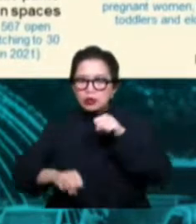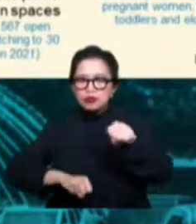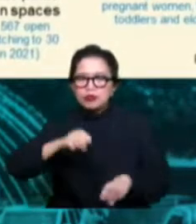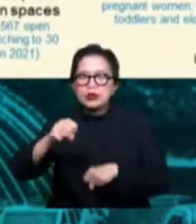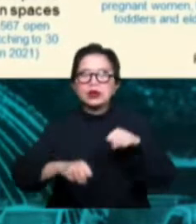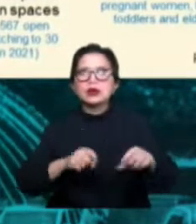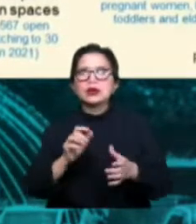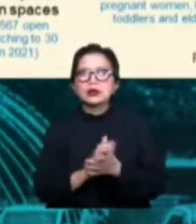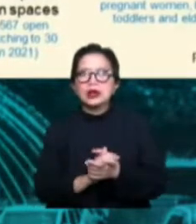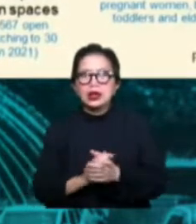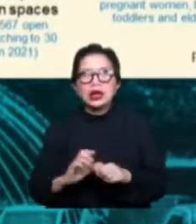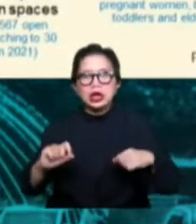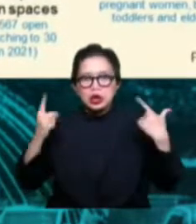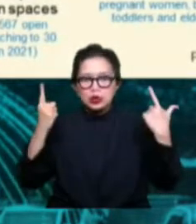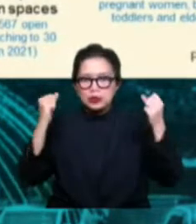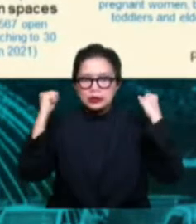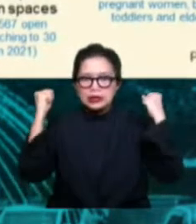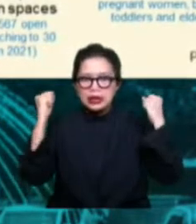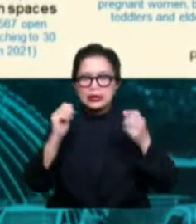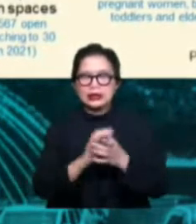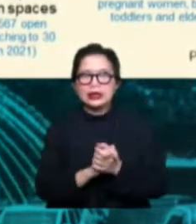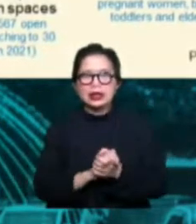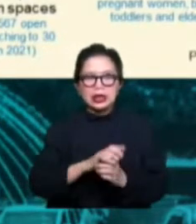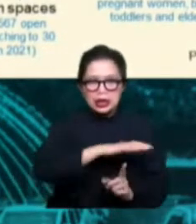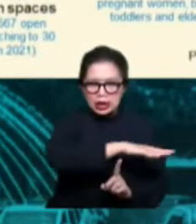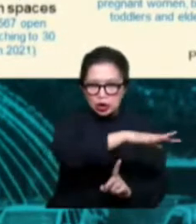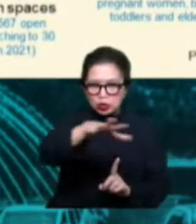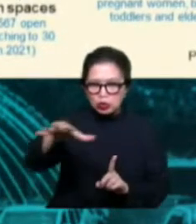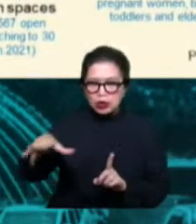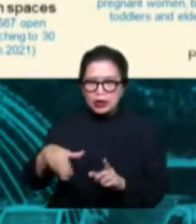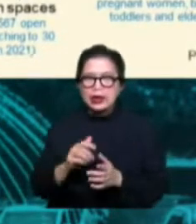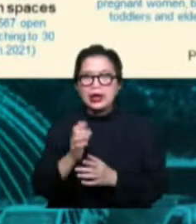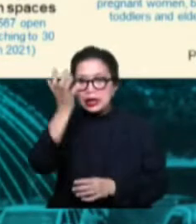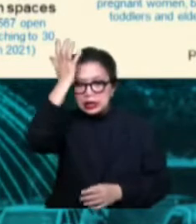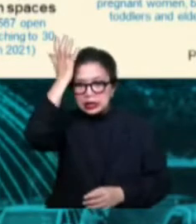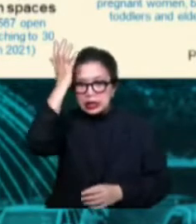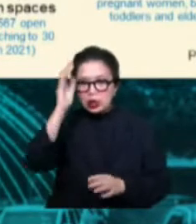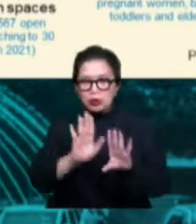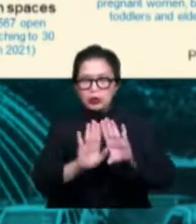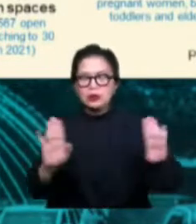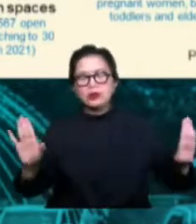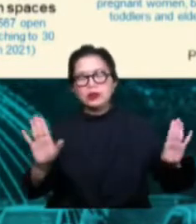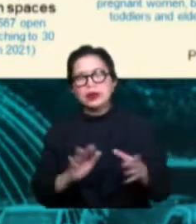and open green spaces, providing health community base.